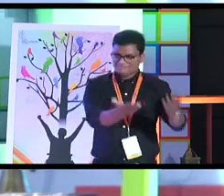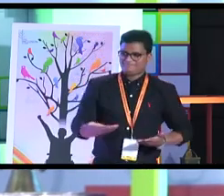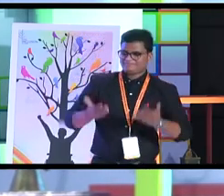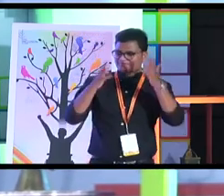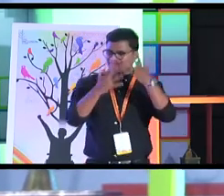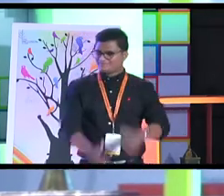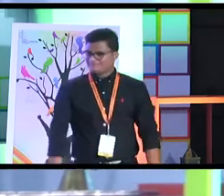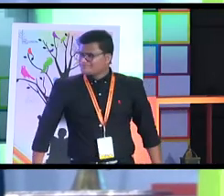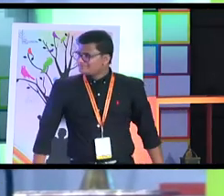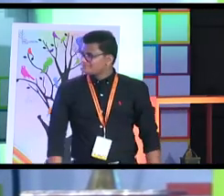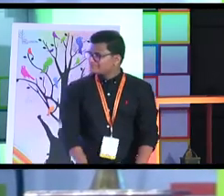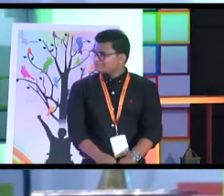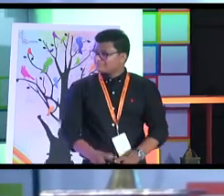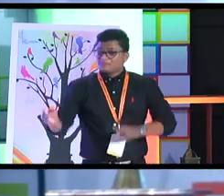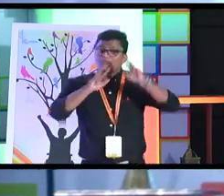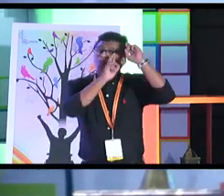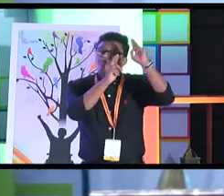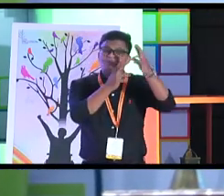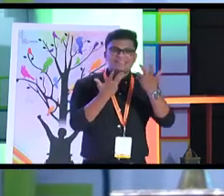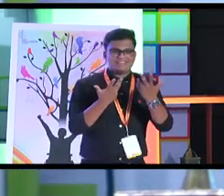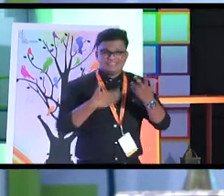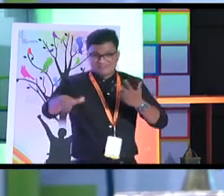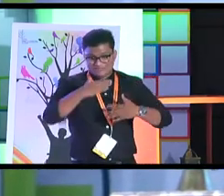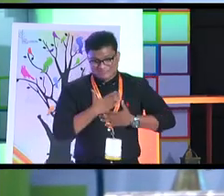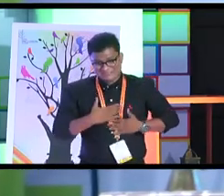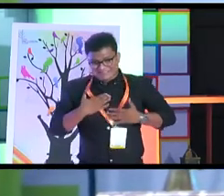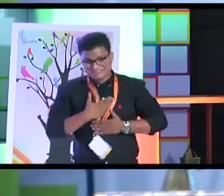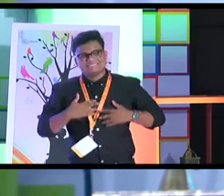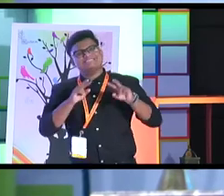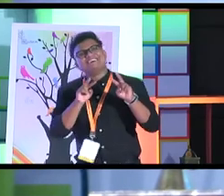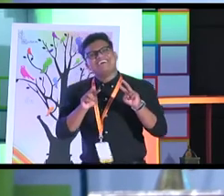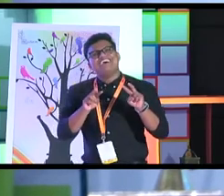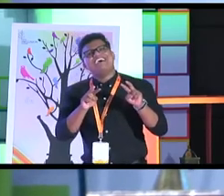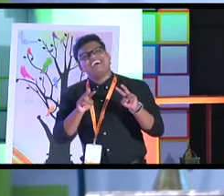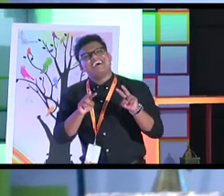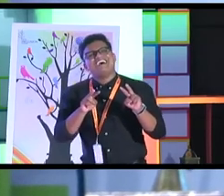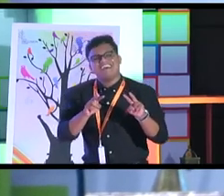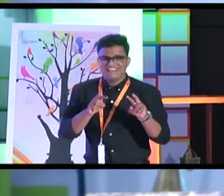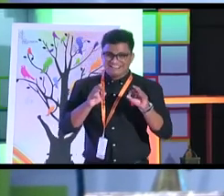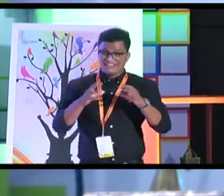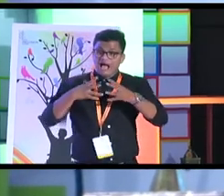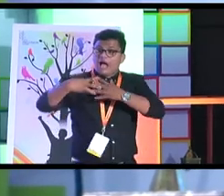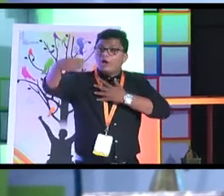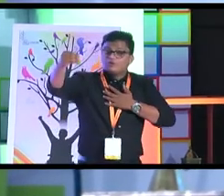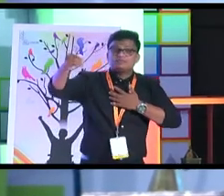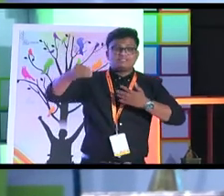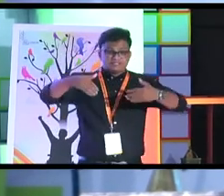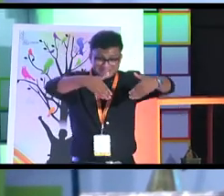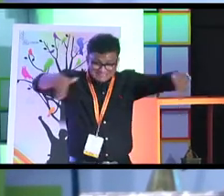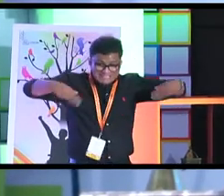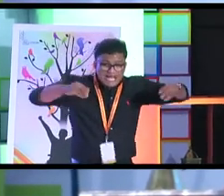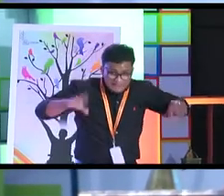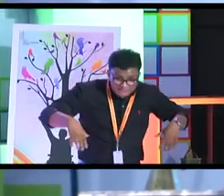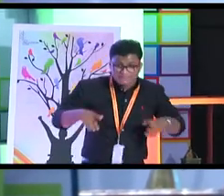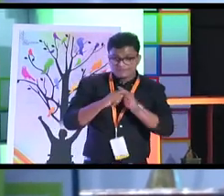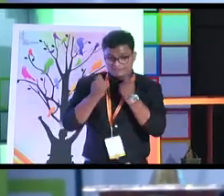to this team, and I really hope that you enjoy our little presentation. We have a stall outside. My team will be here, and